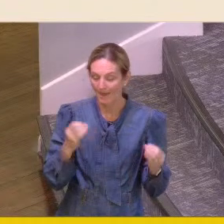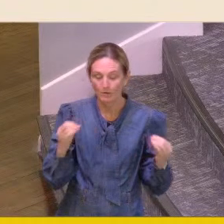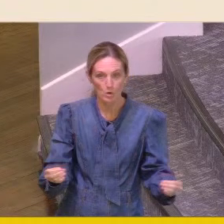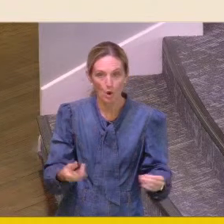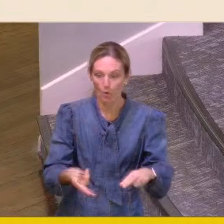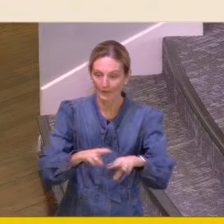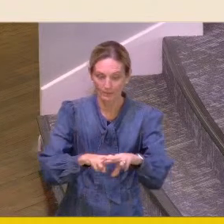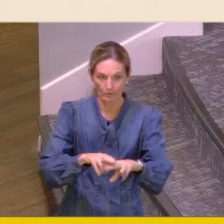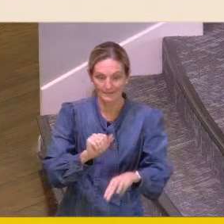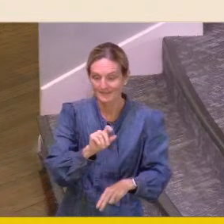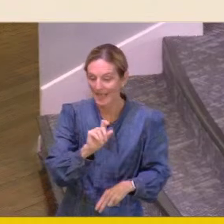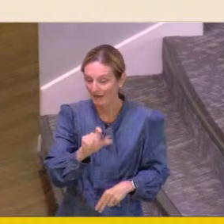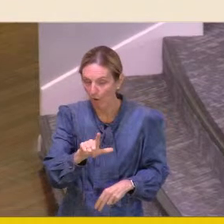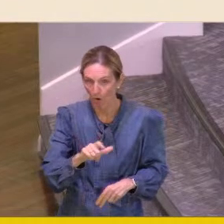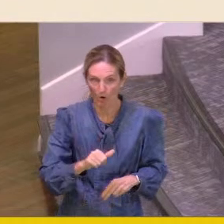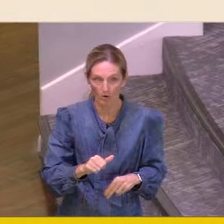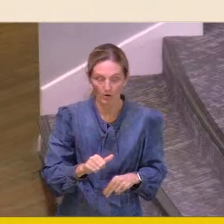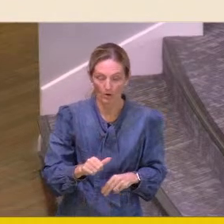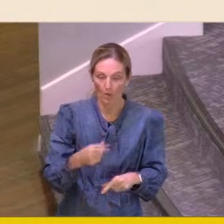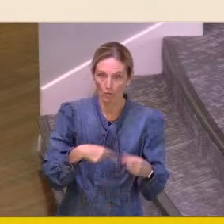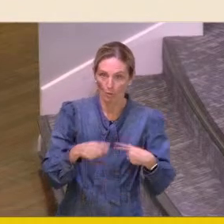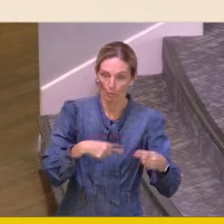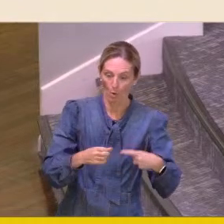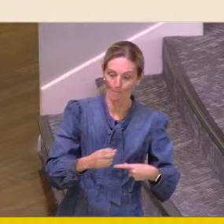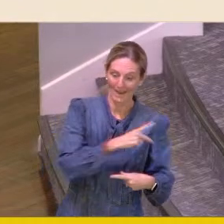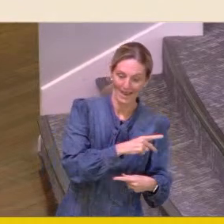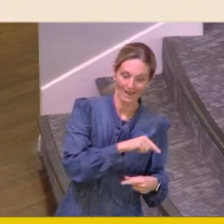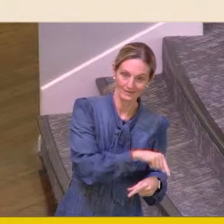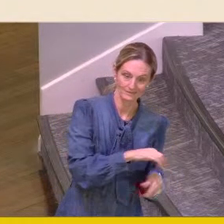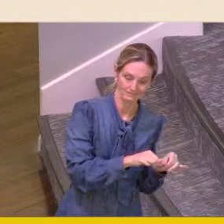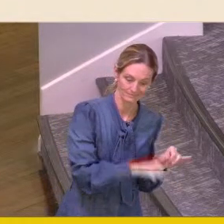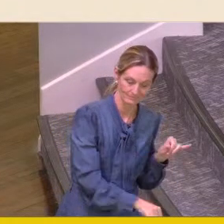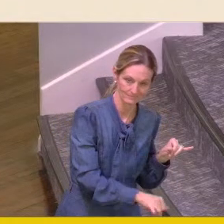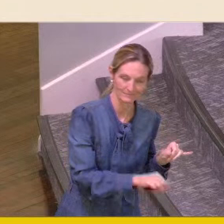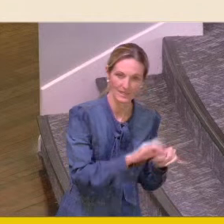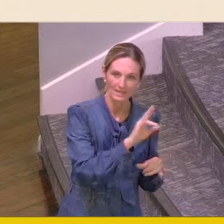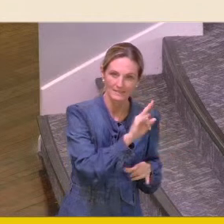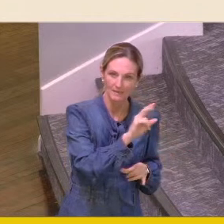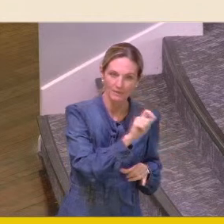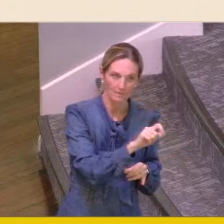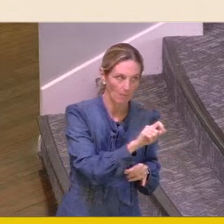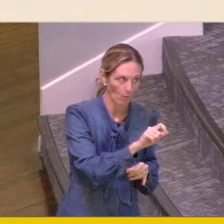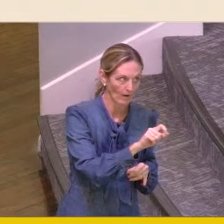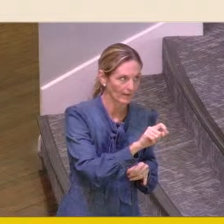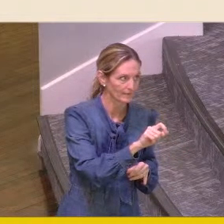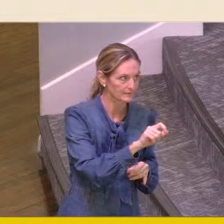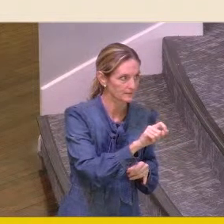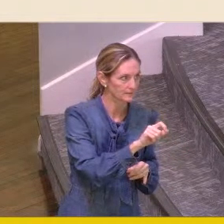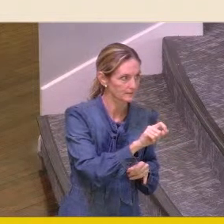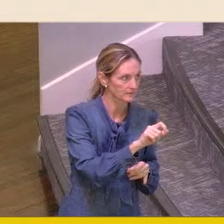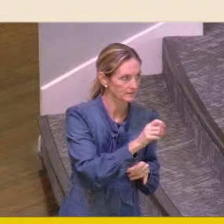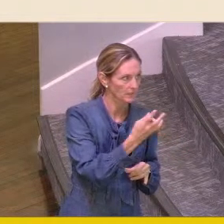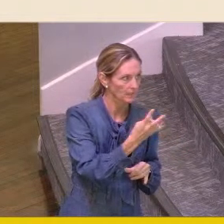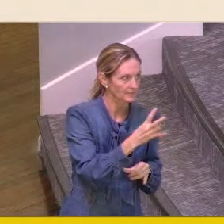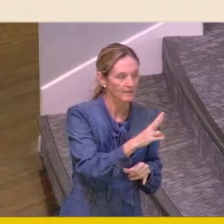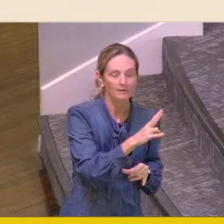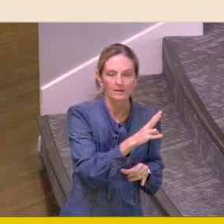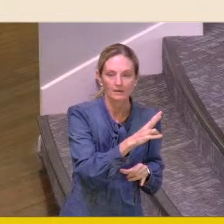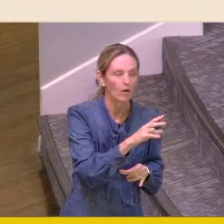at all, so the rollback rate, it would have been 17.078 mils, which is a difference